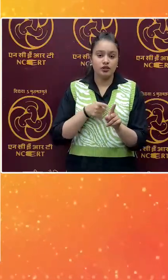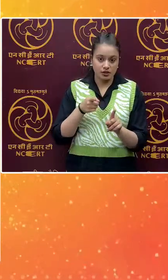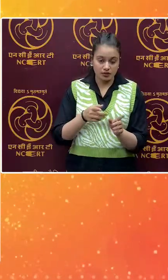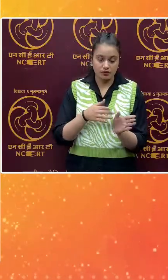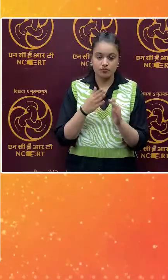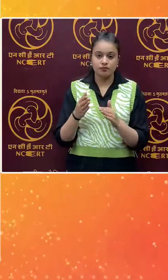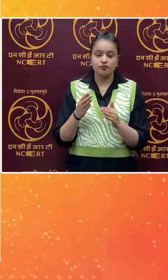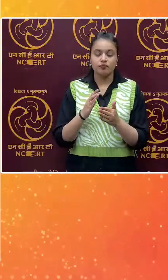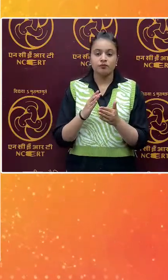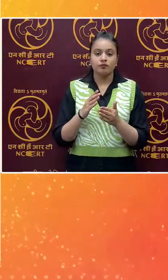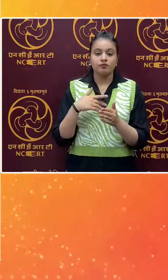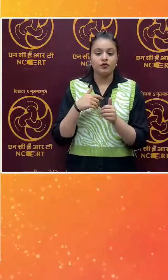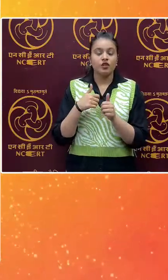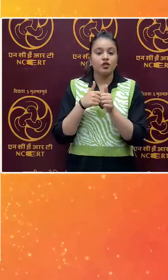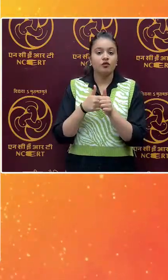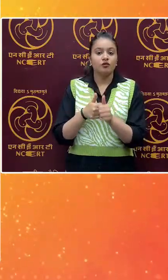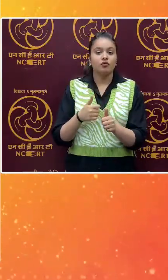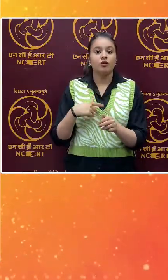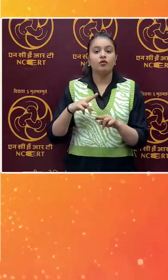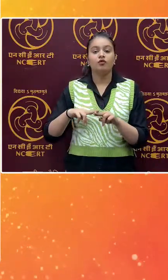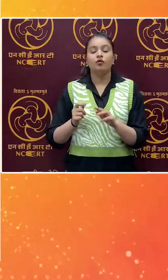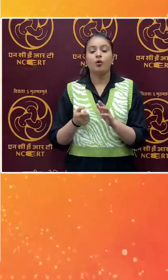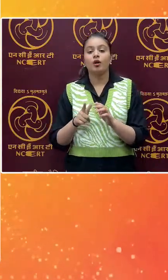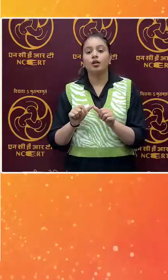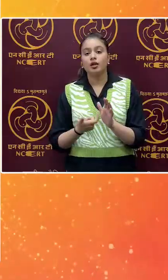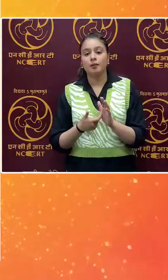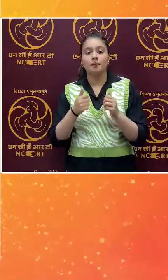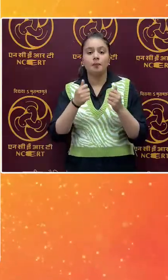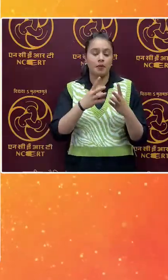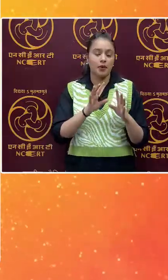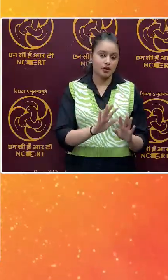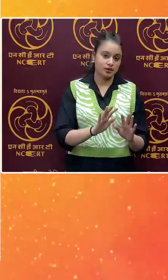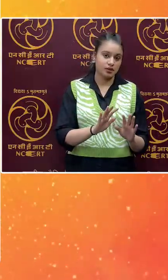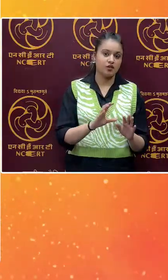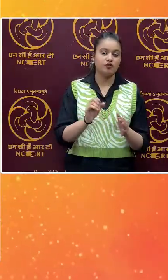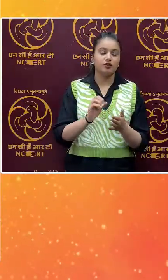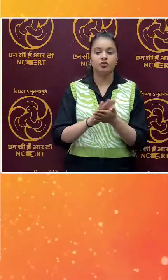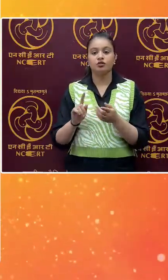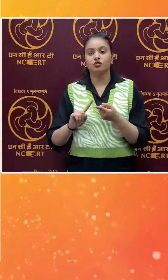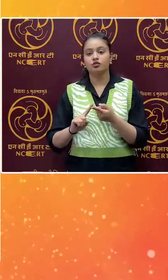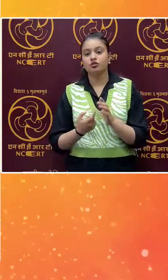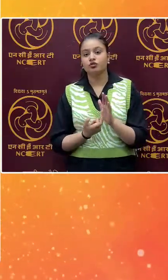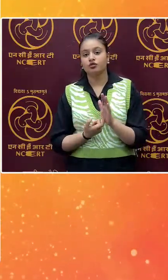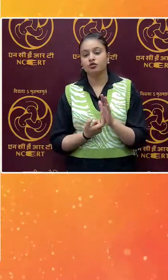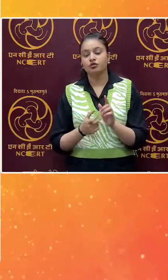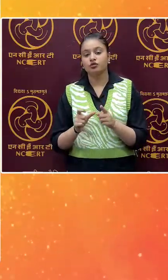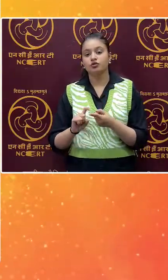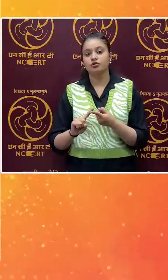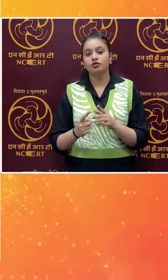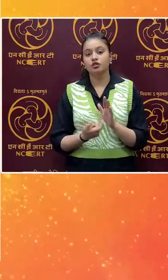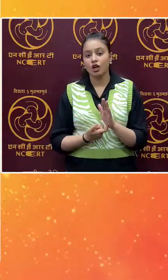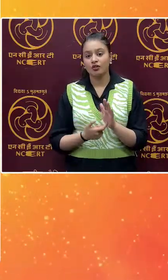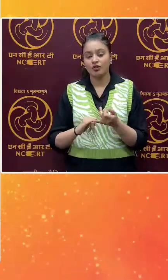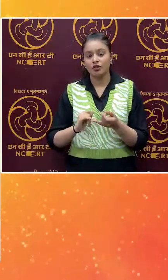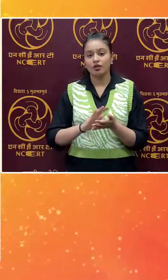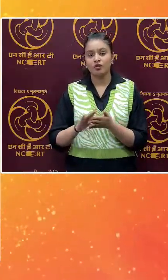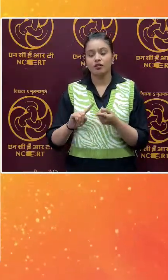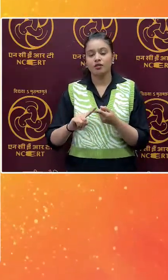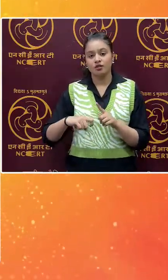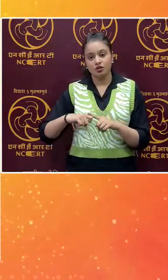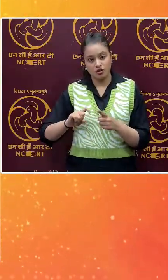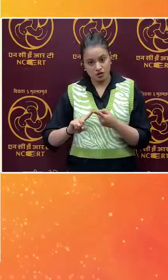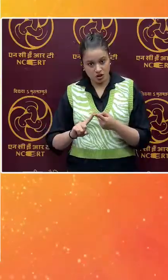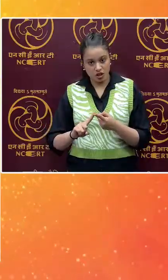mathematician. Fowler was a Yes, mathematician. Fowler was a mathematician. Yes, yes. So, Chandrasekhar was a mathematician. So with this, sir, there is